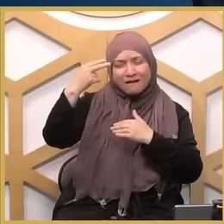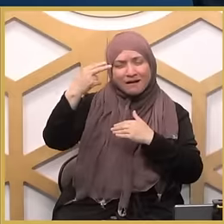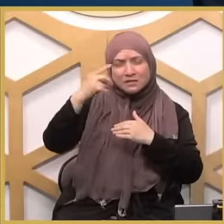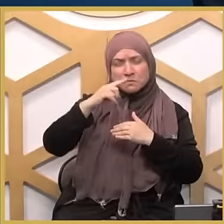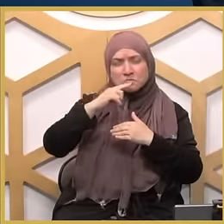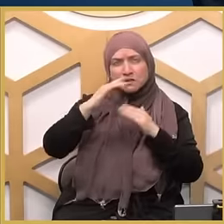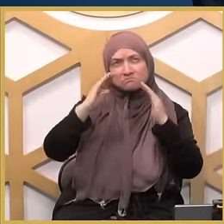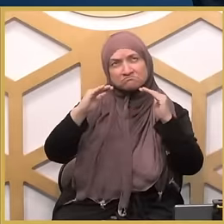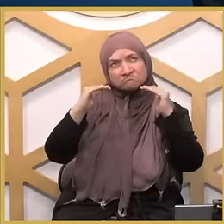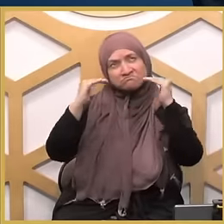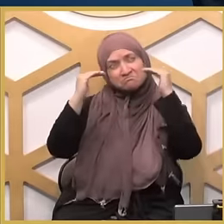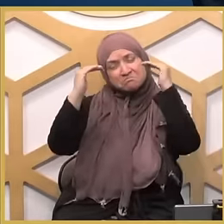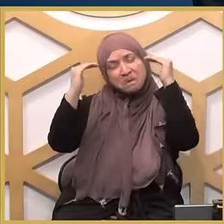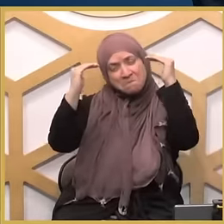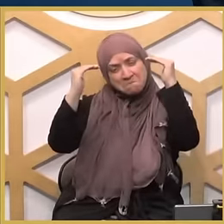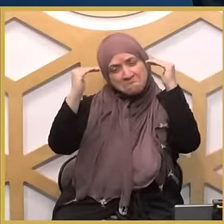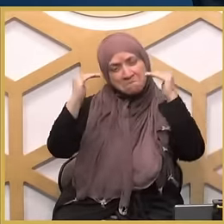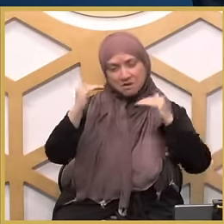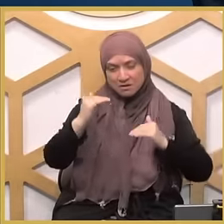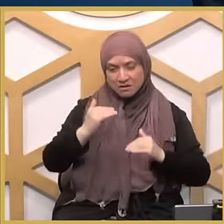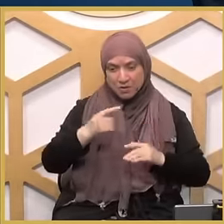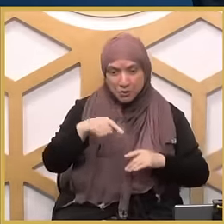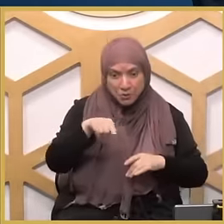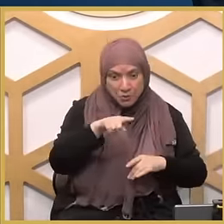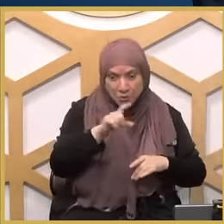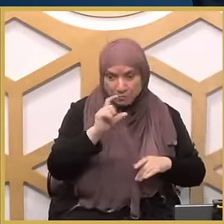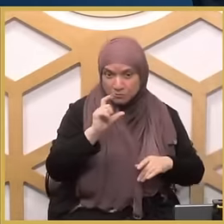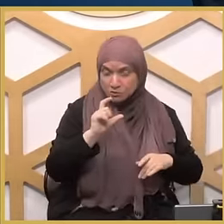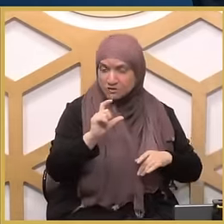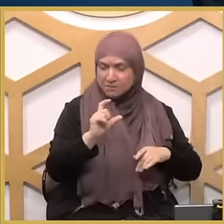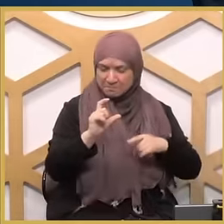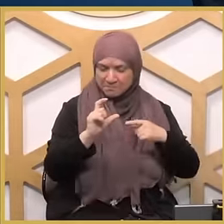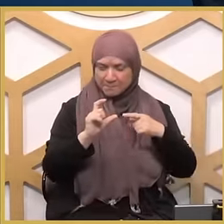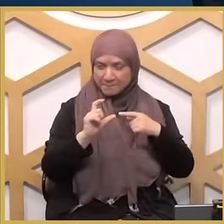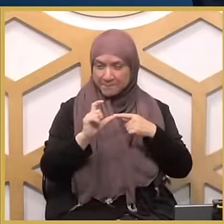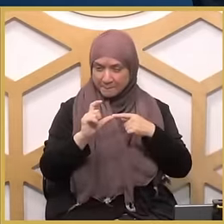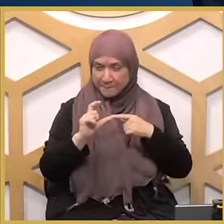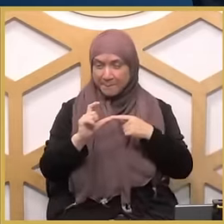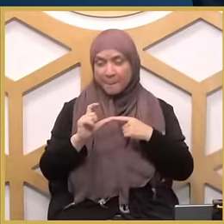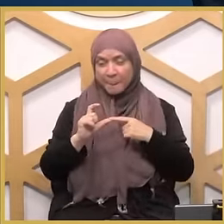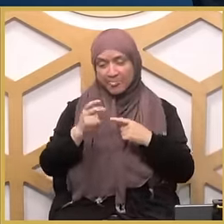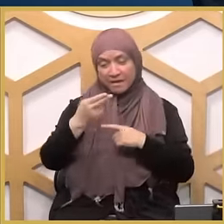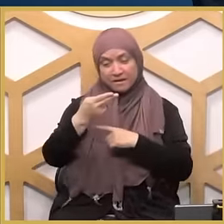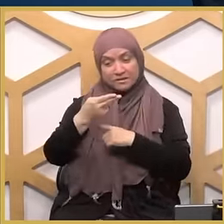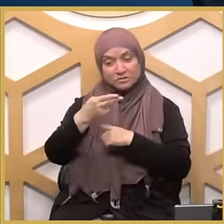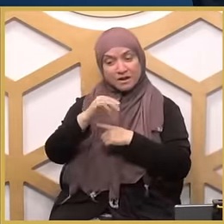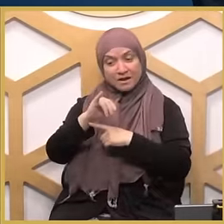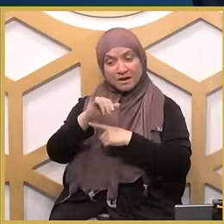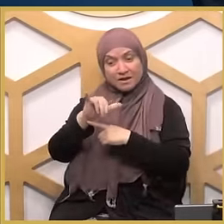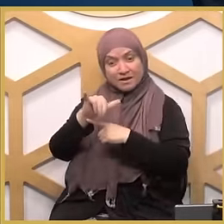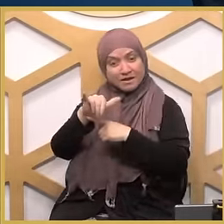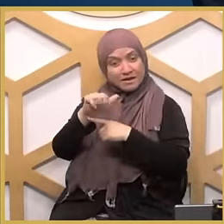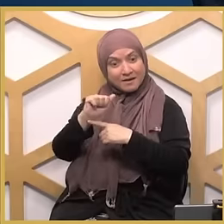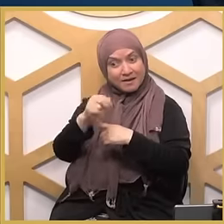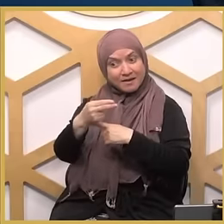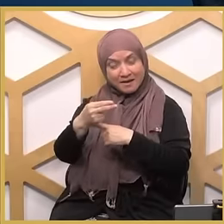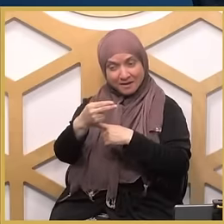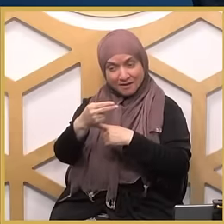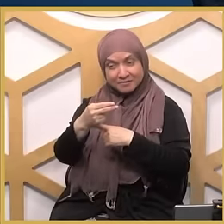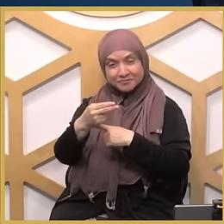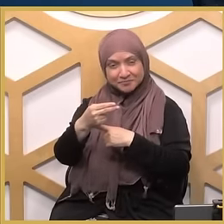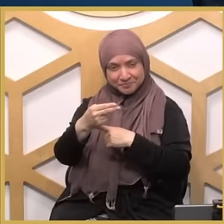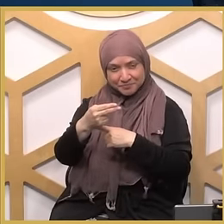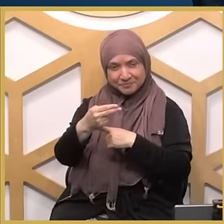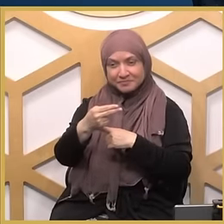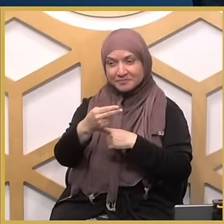you need that sense of haya. You need the sense of modesty. We said that haya is an inner thing that translates into an act of